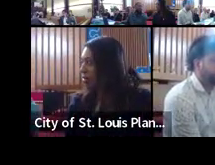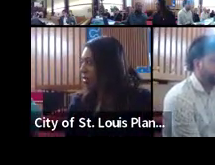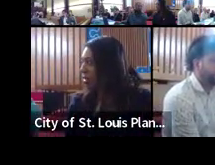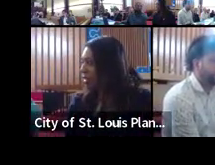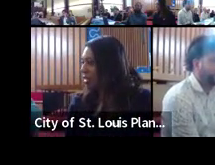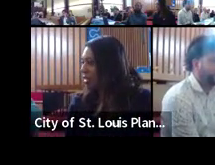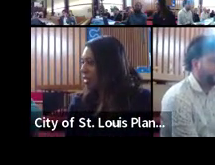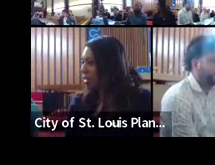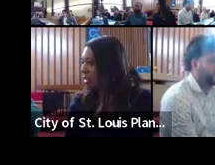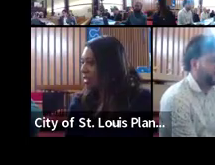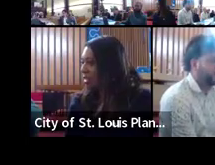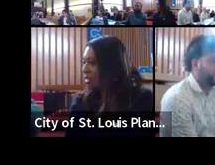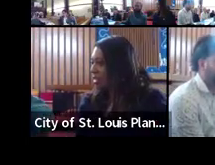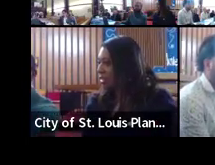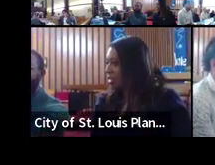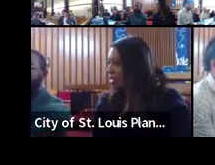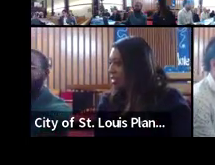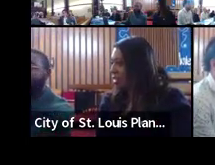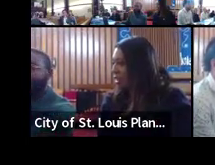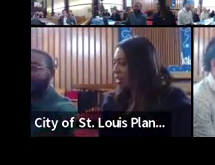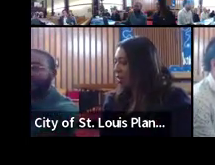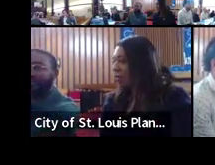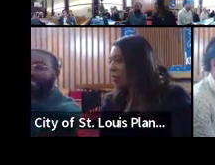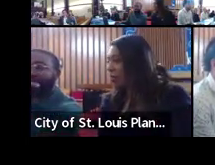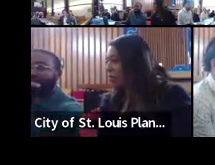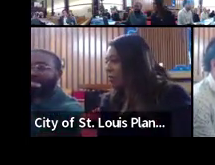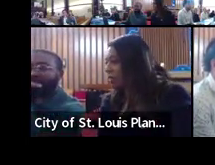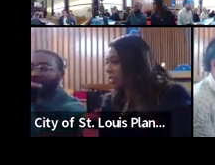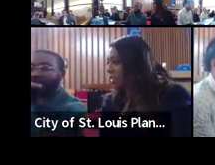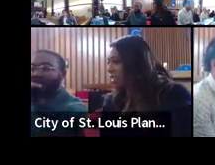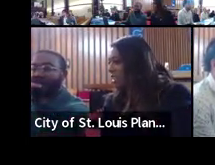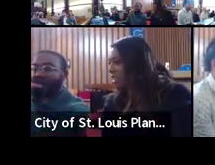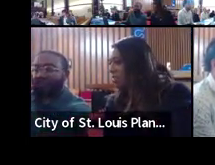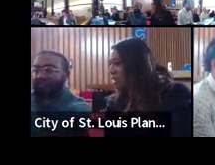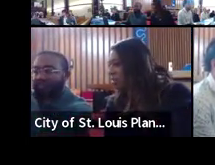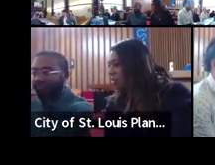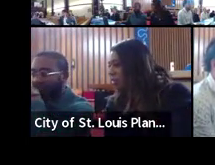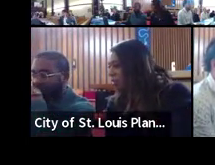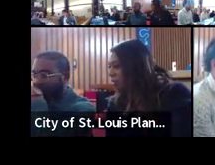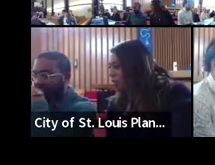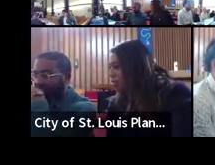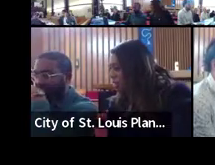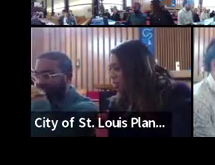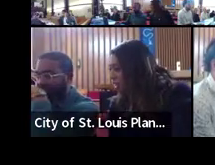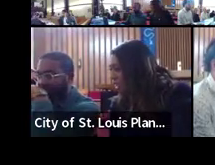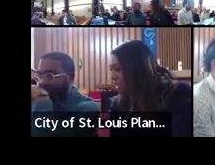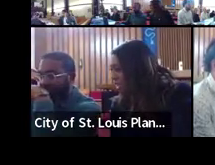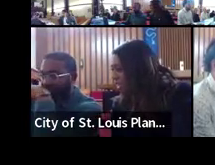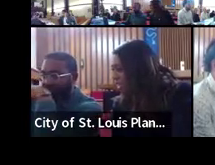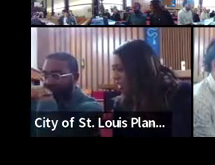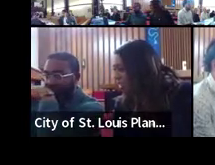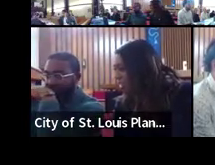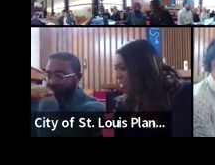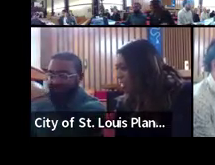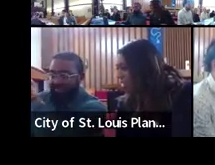With somebody can piggyback on what Tyrone did about Ethan King bill, which is King